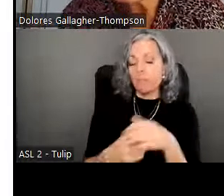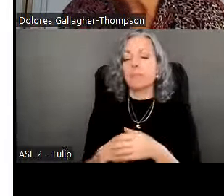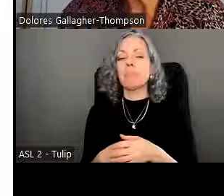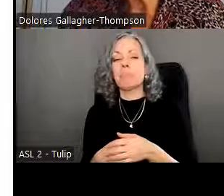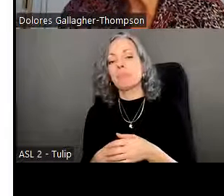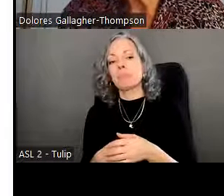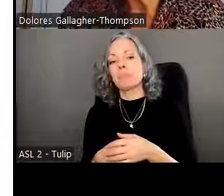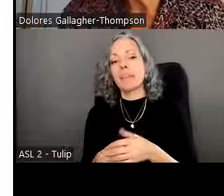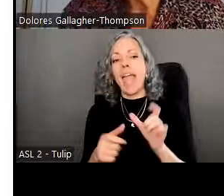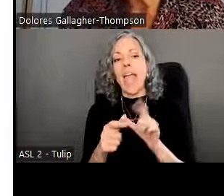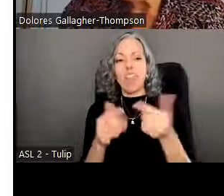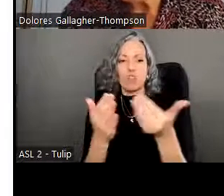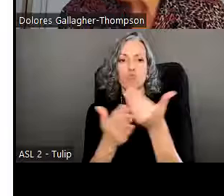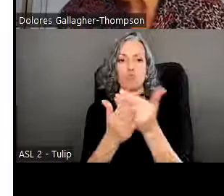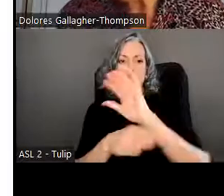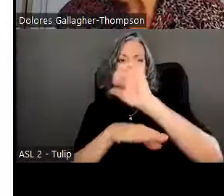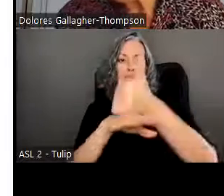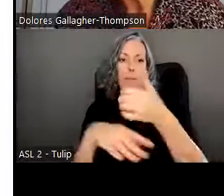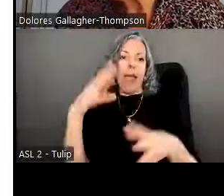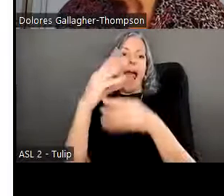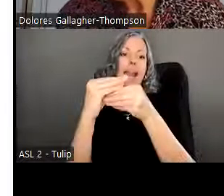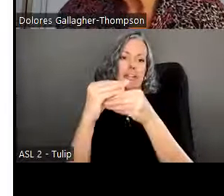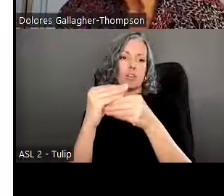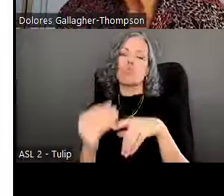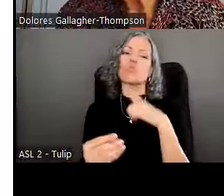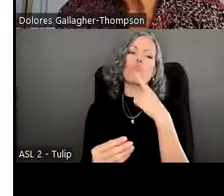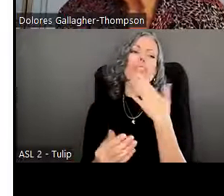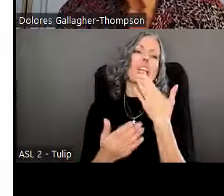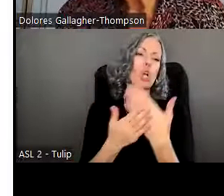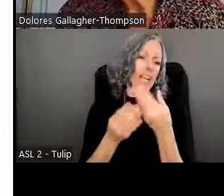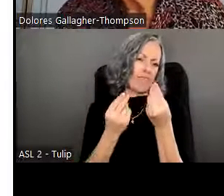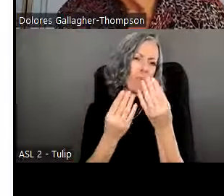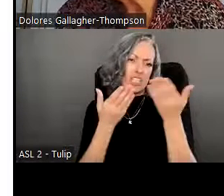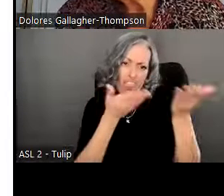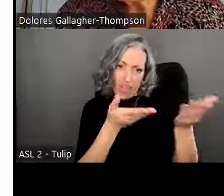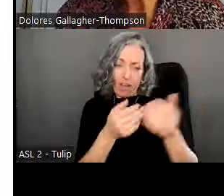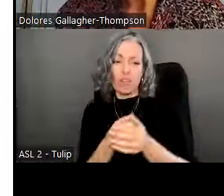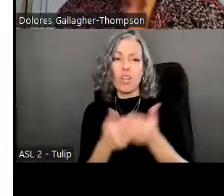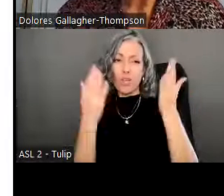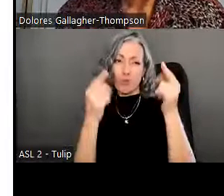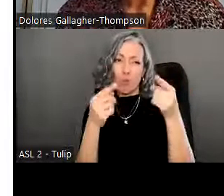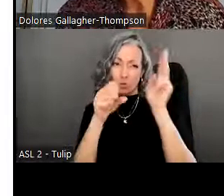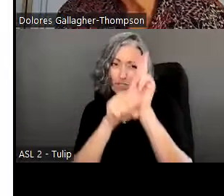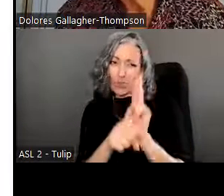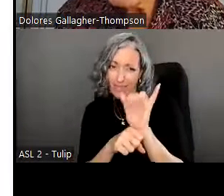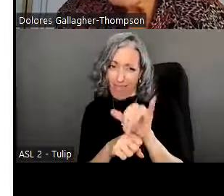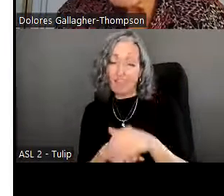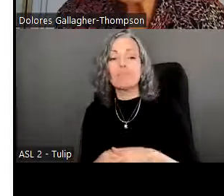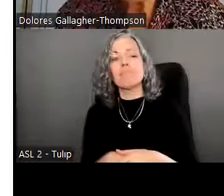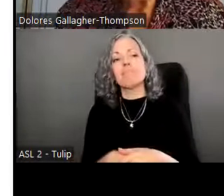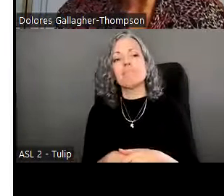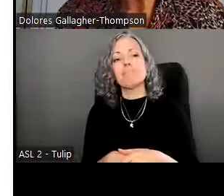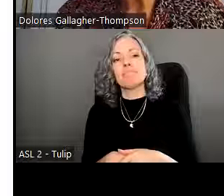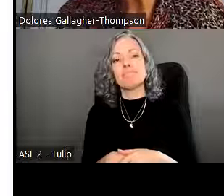reason or another, and new programs are added. So it's a great resource, and I hope you'll utilize it. Next